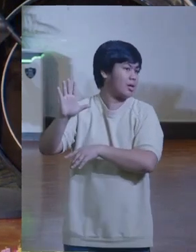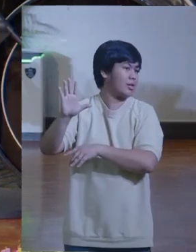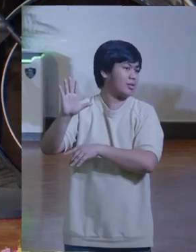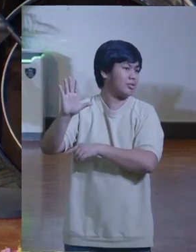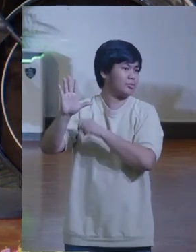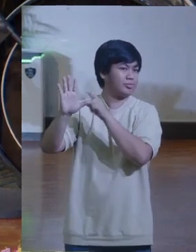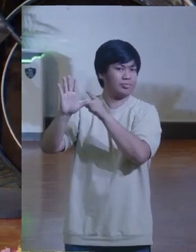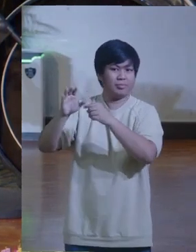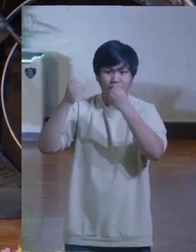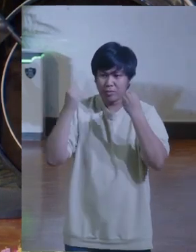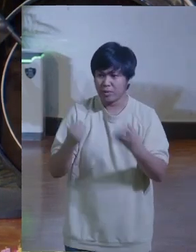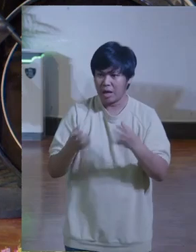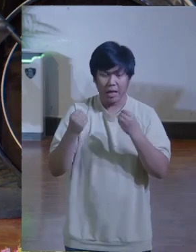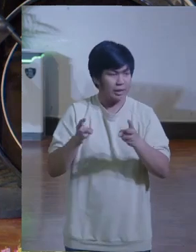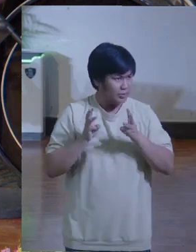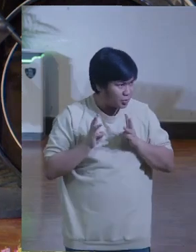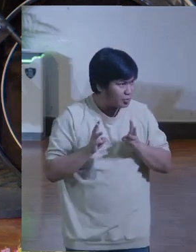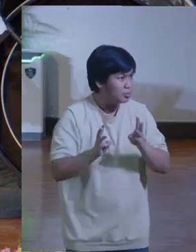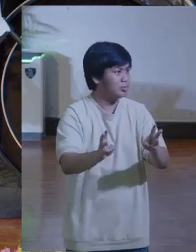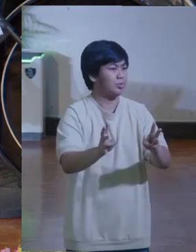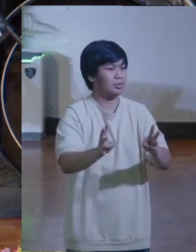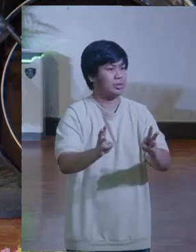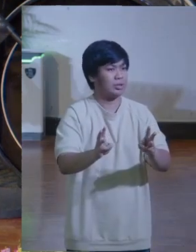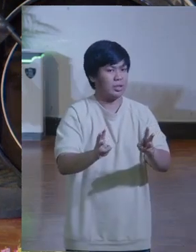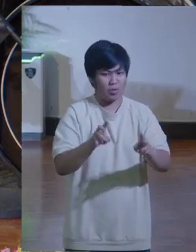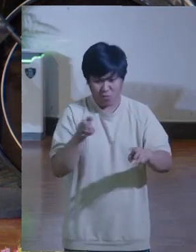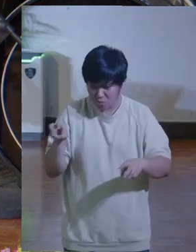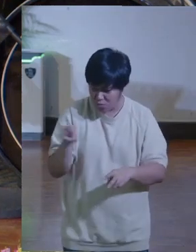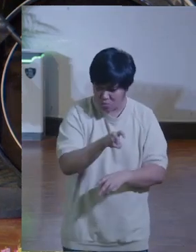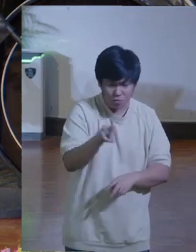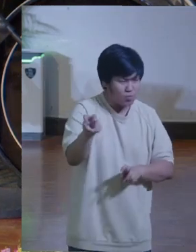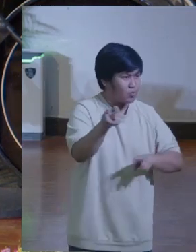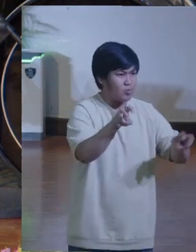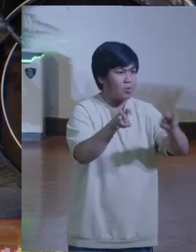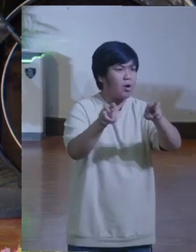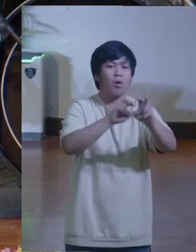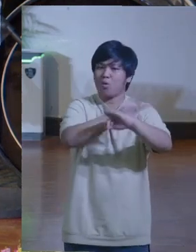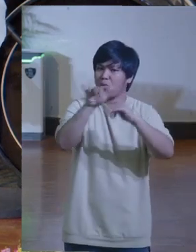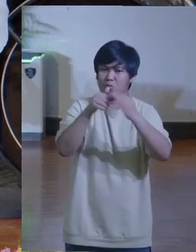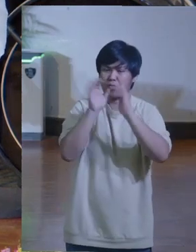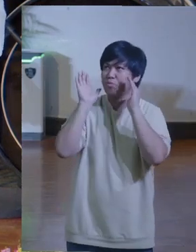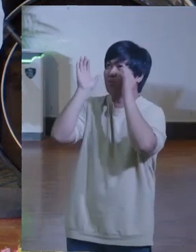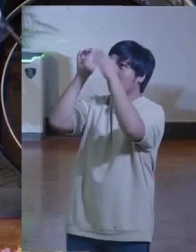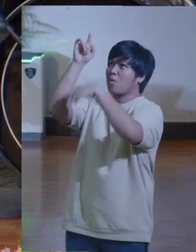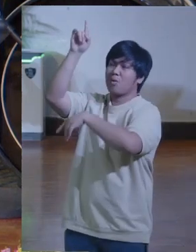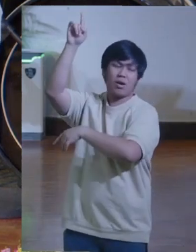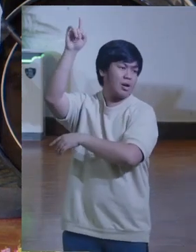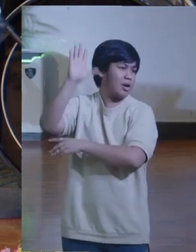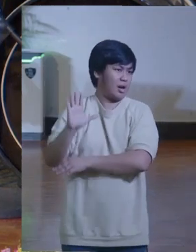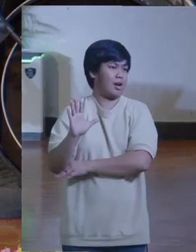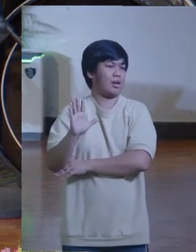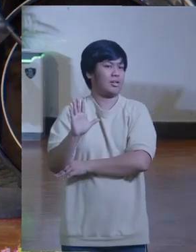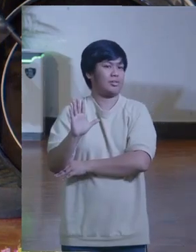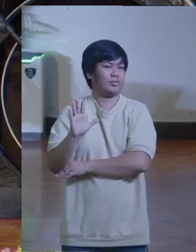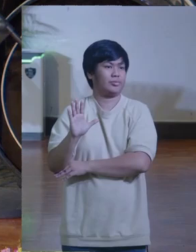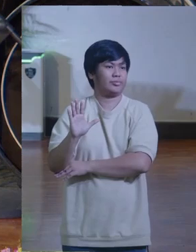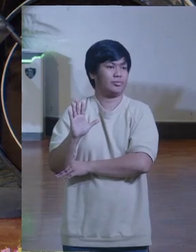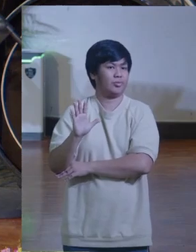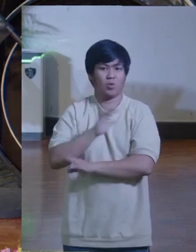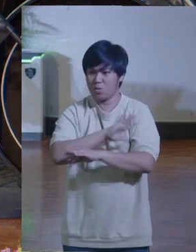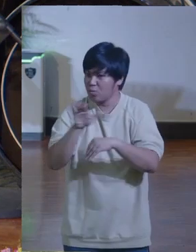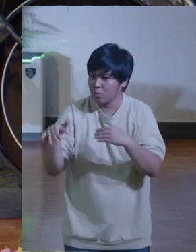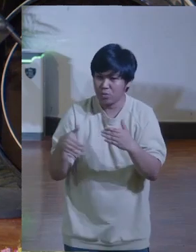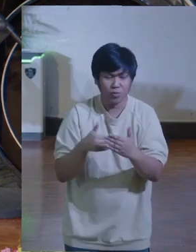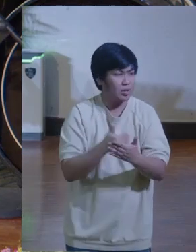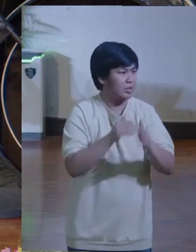no? Many the paths winding their way to one God. All